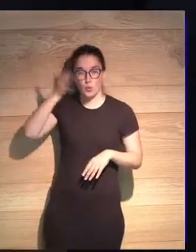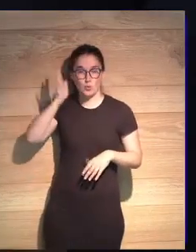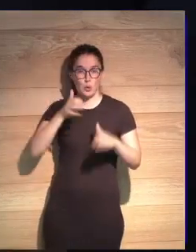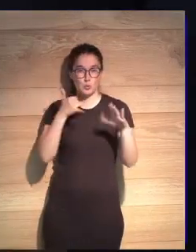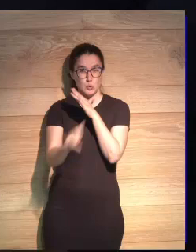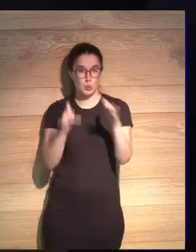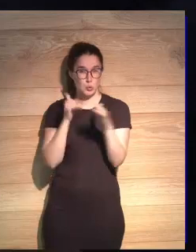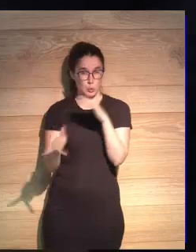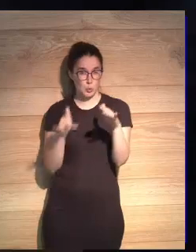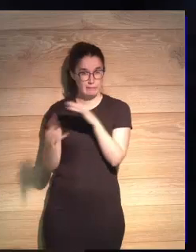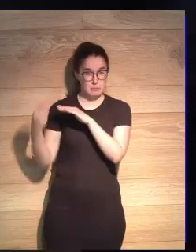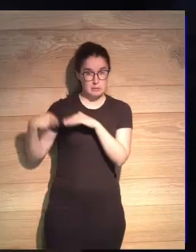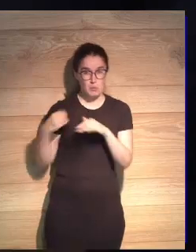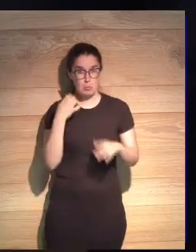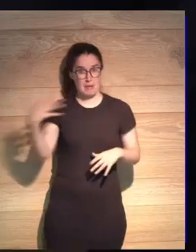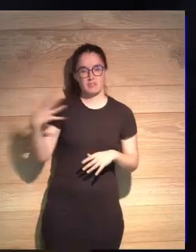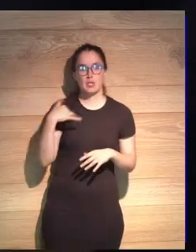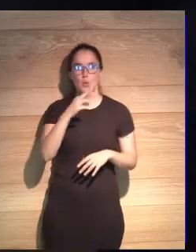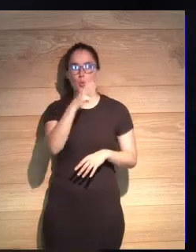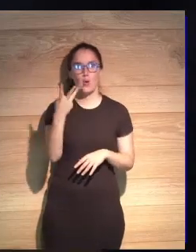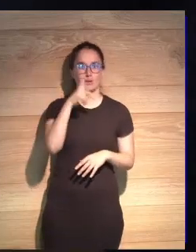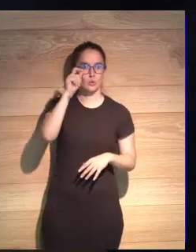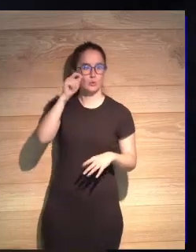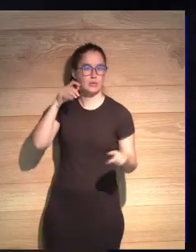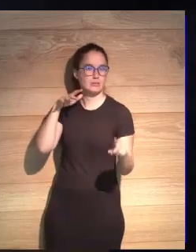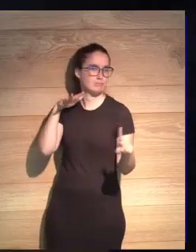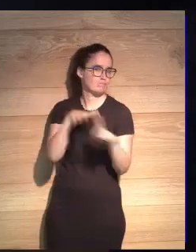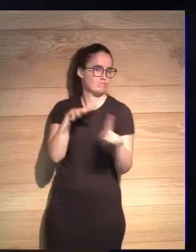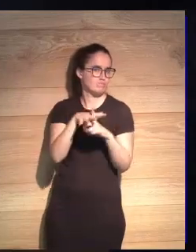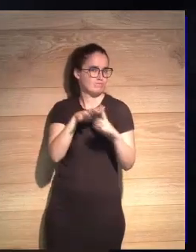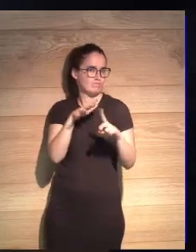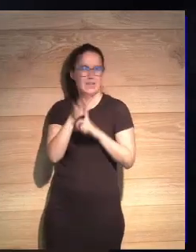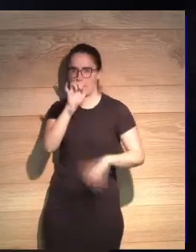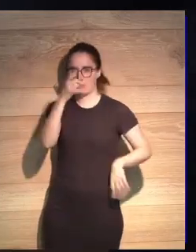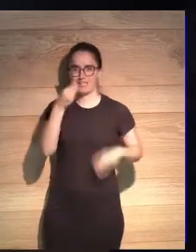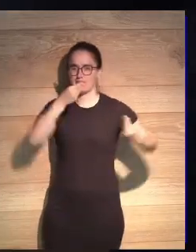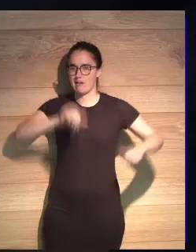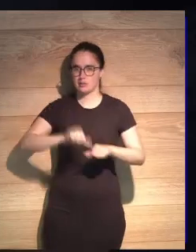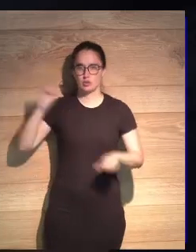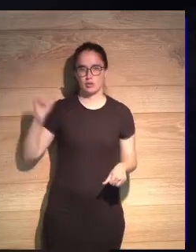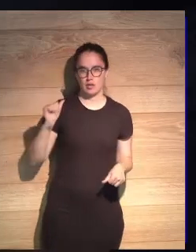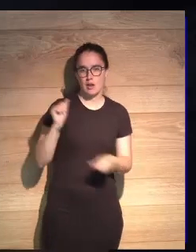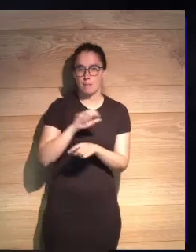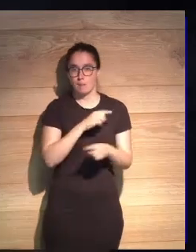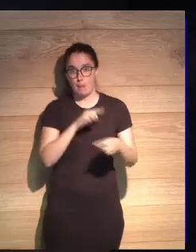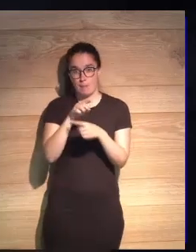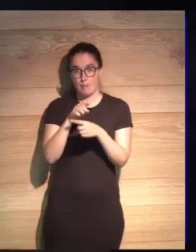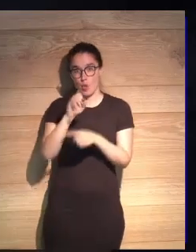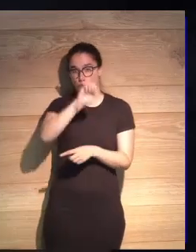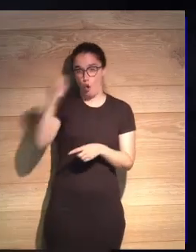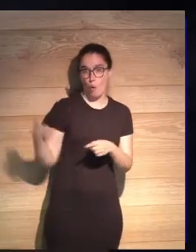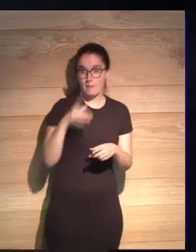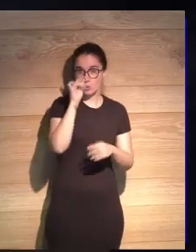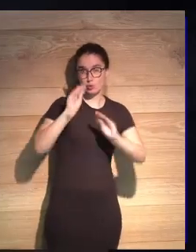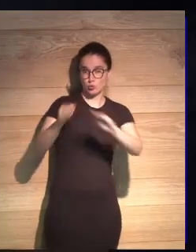well, El Rubius tweeted, I think the fourth tweeted with more interaction in history.